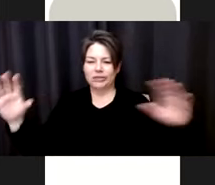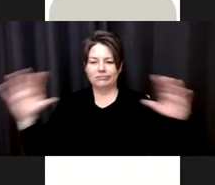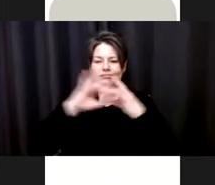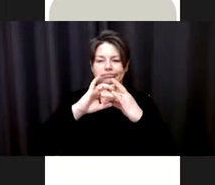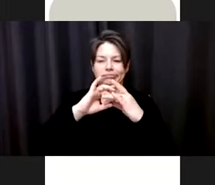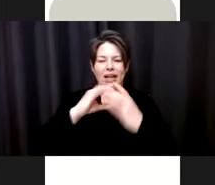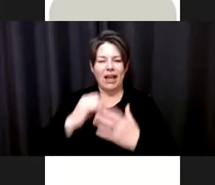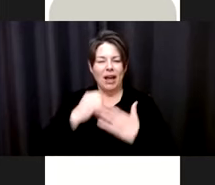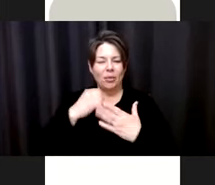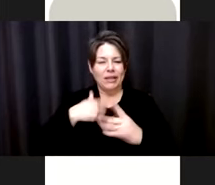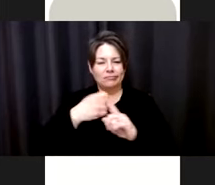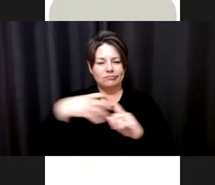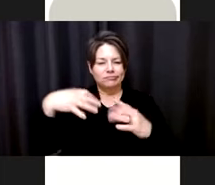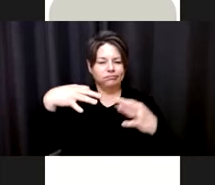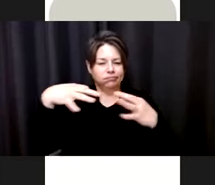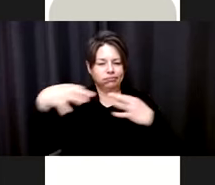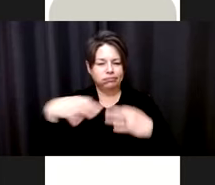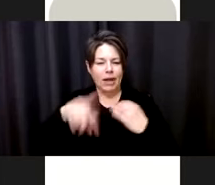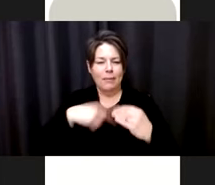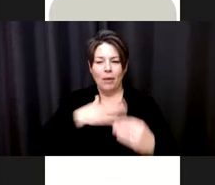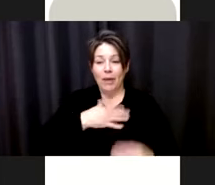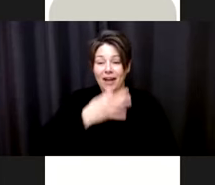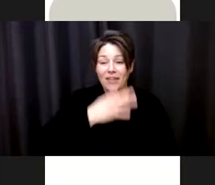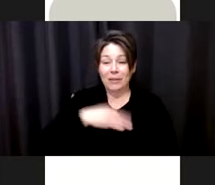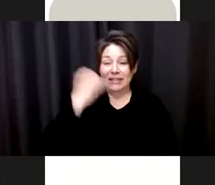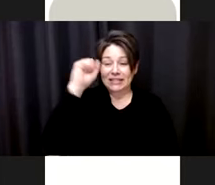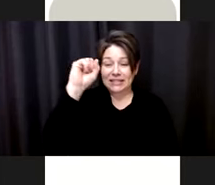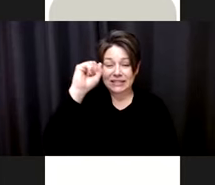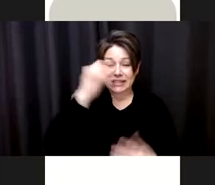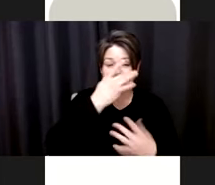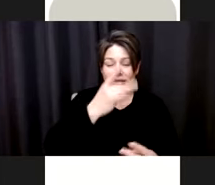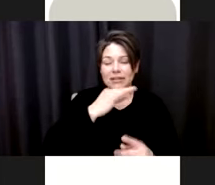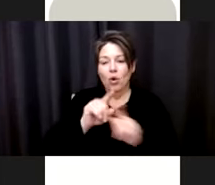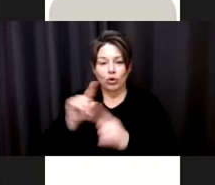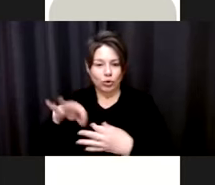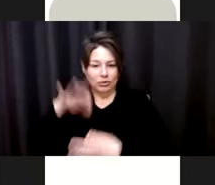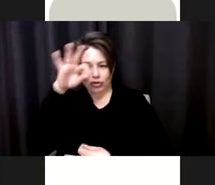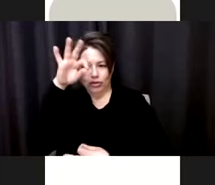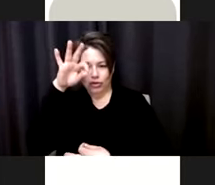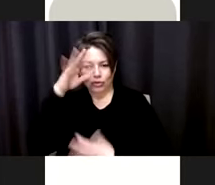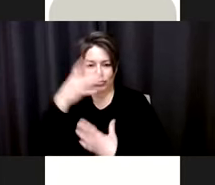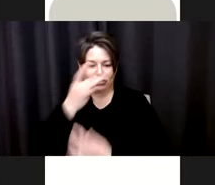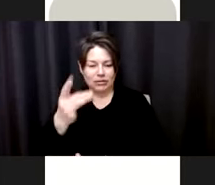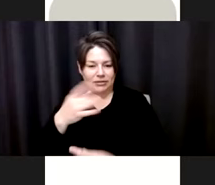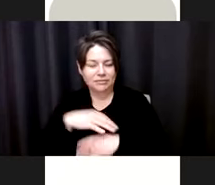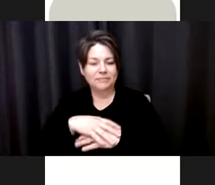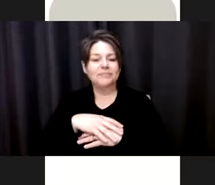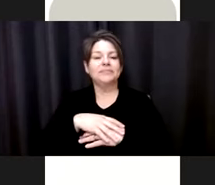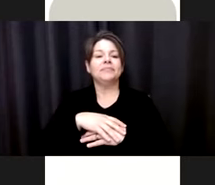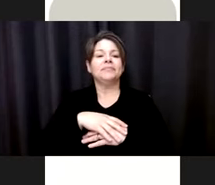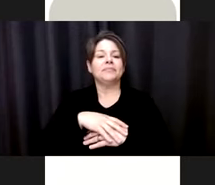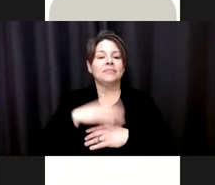about my feminist interests and my spiritual interests. I imagined the hive to be